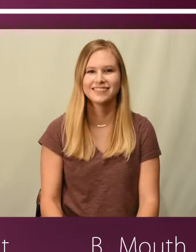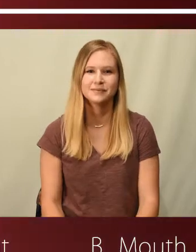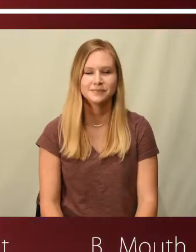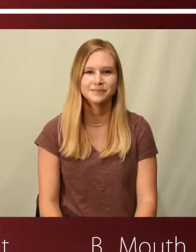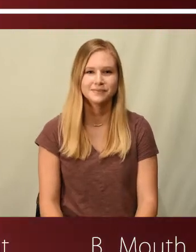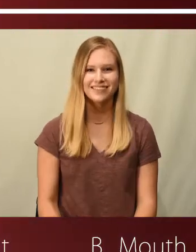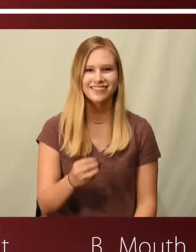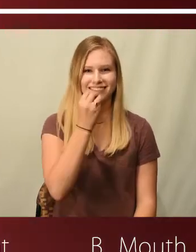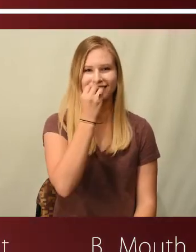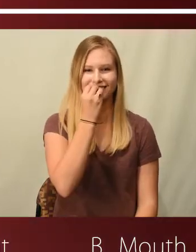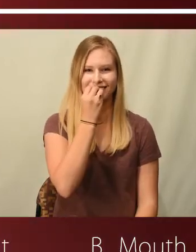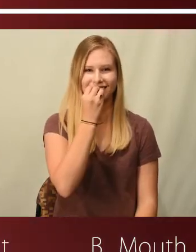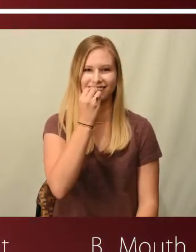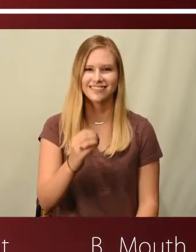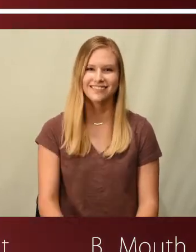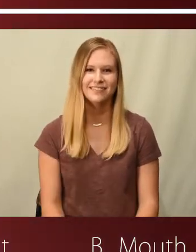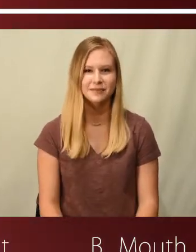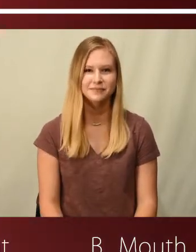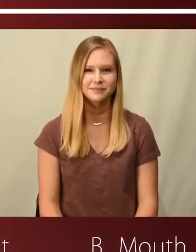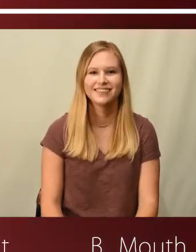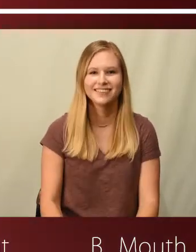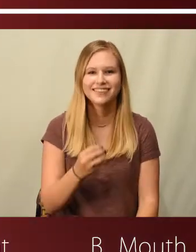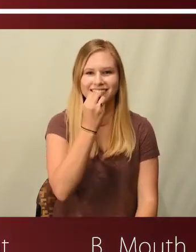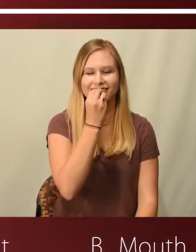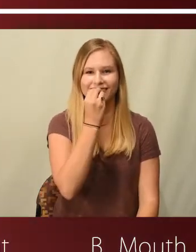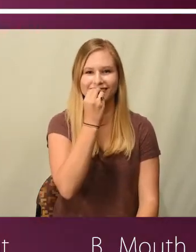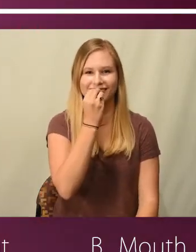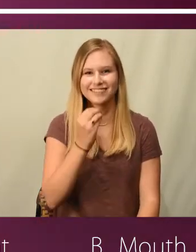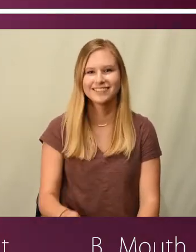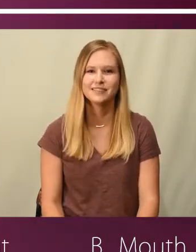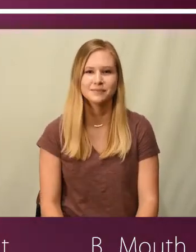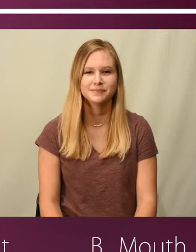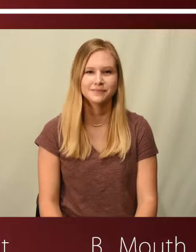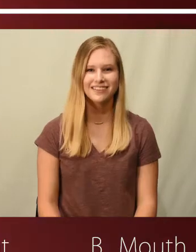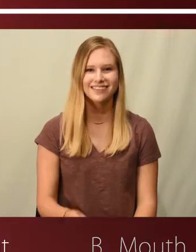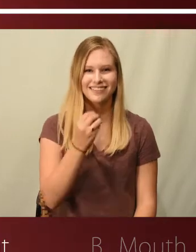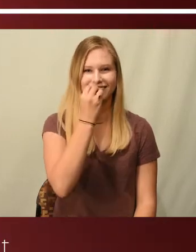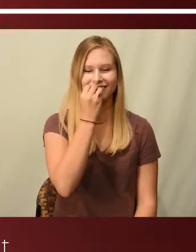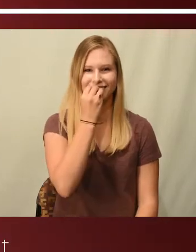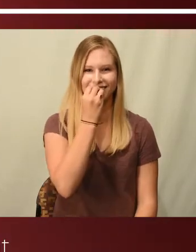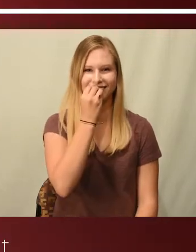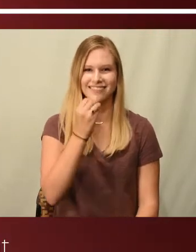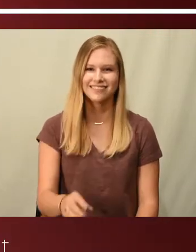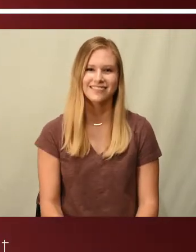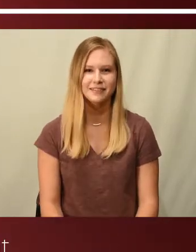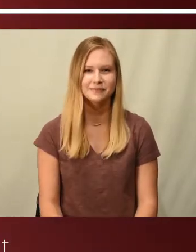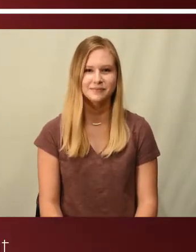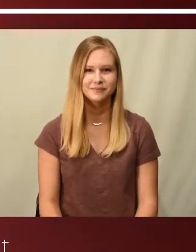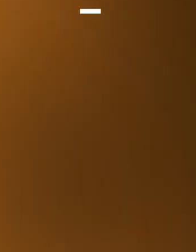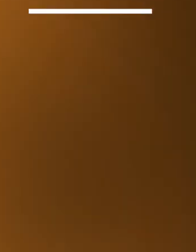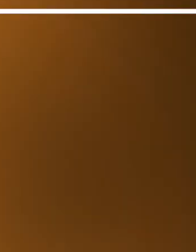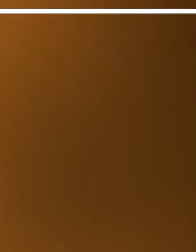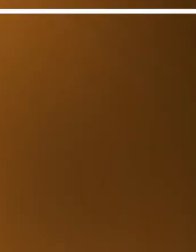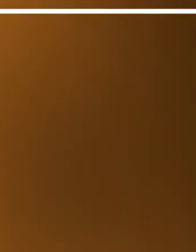like this. She's pointing to her mouth. Looks like she wants to eat. Eat? Eat. I was right. I got